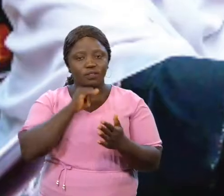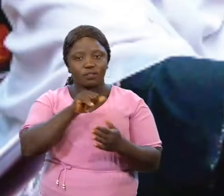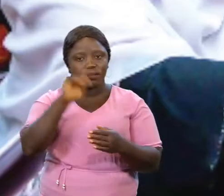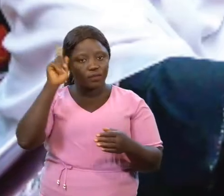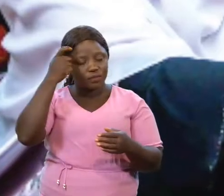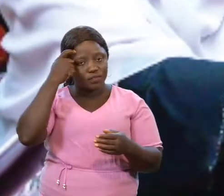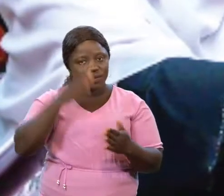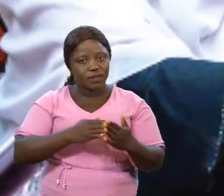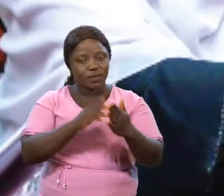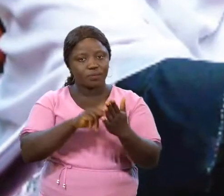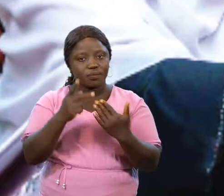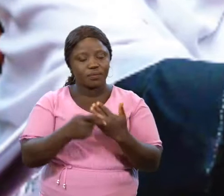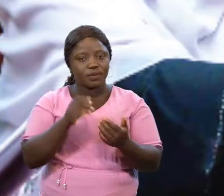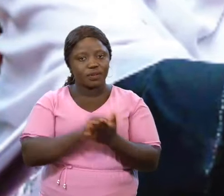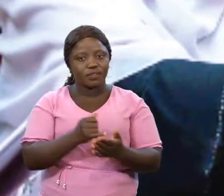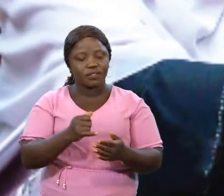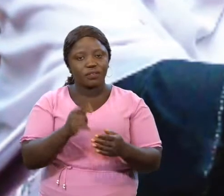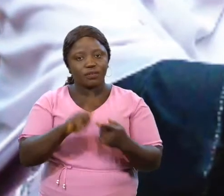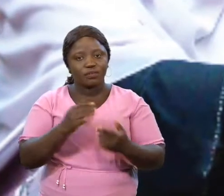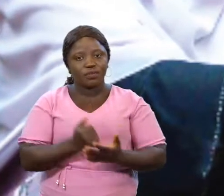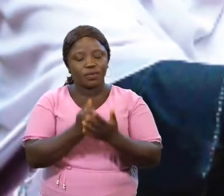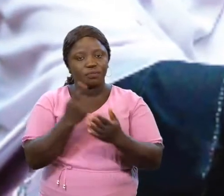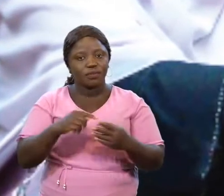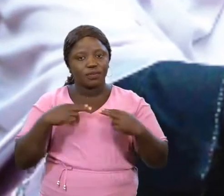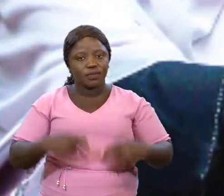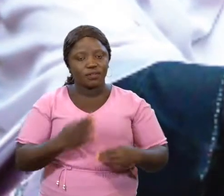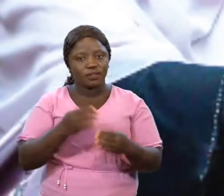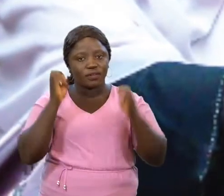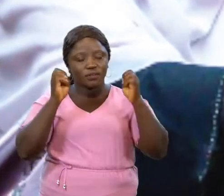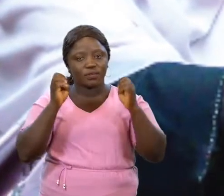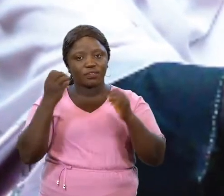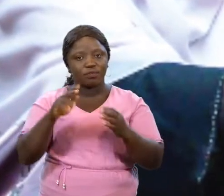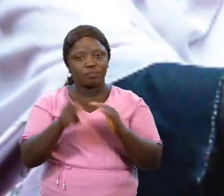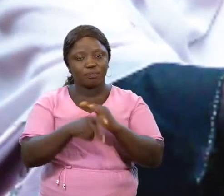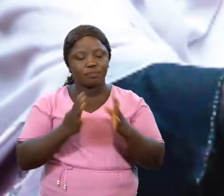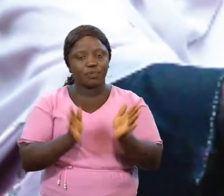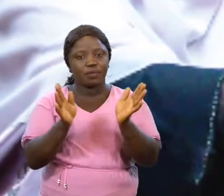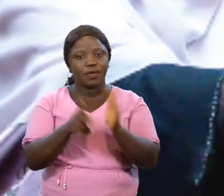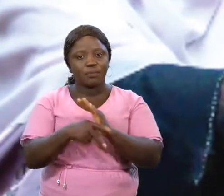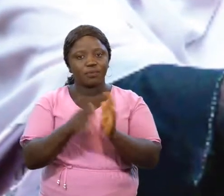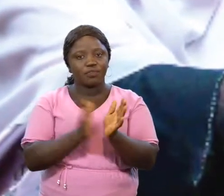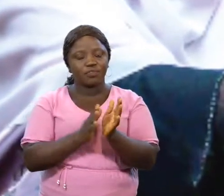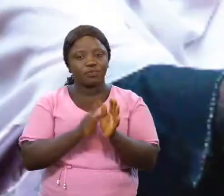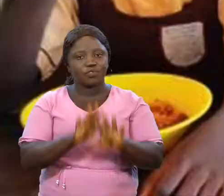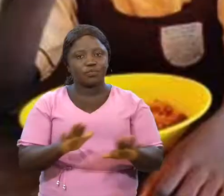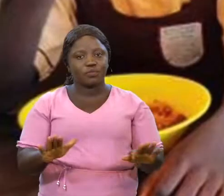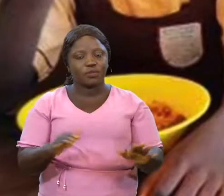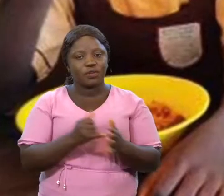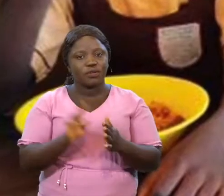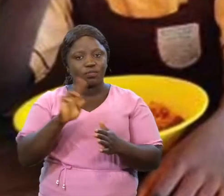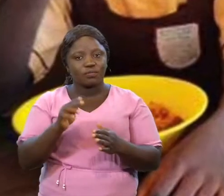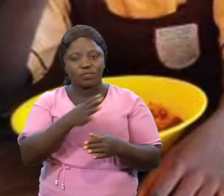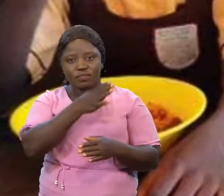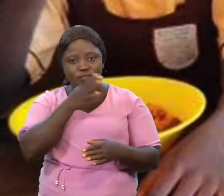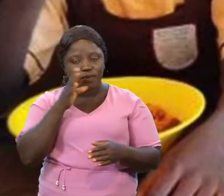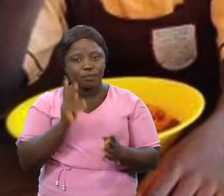is a government-led program that aims to improve the health and educational outcomes of public primary school pupils. It